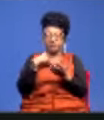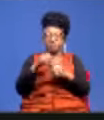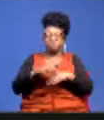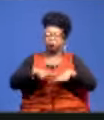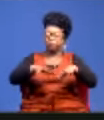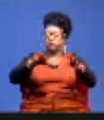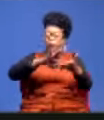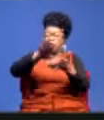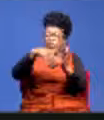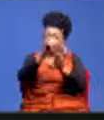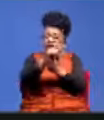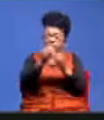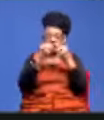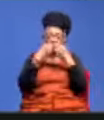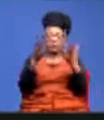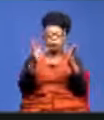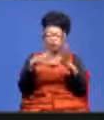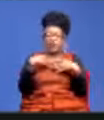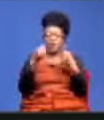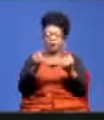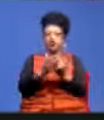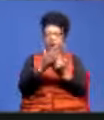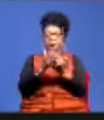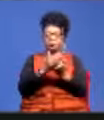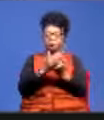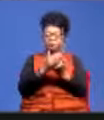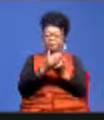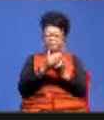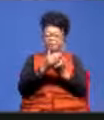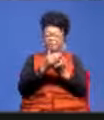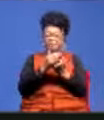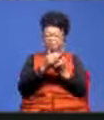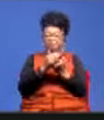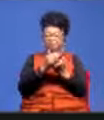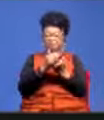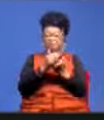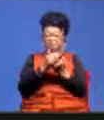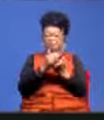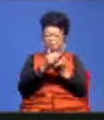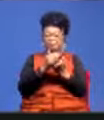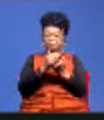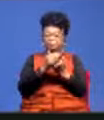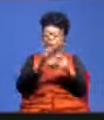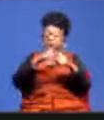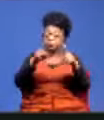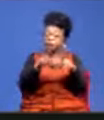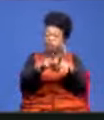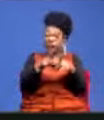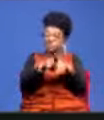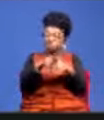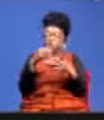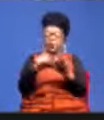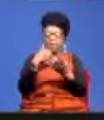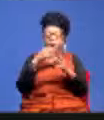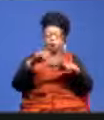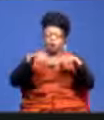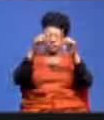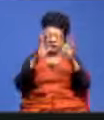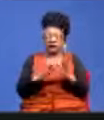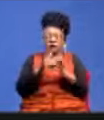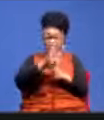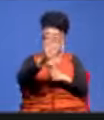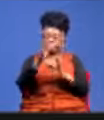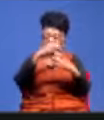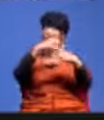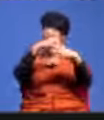that information to all our healthcare workers. Solidarity for them. Hata hivyo, wauguzi na maafisa wa maabara